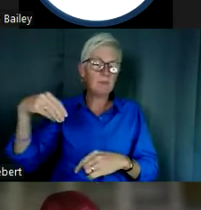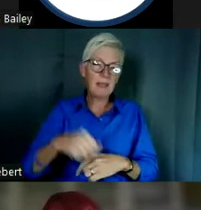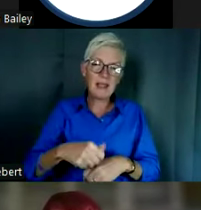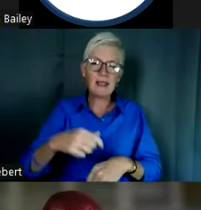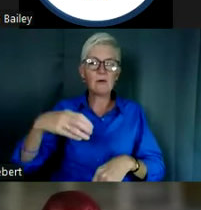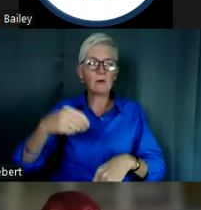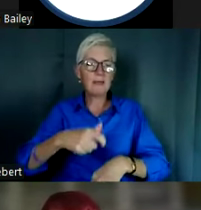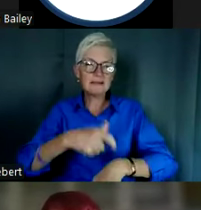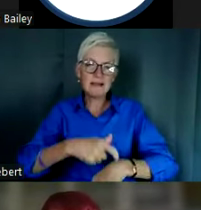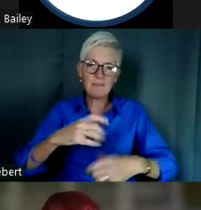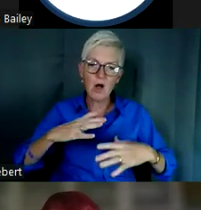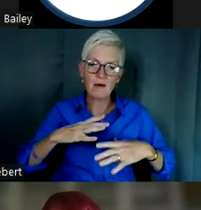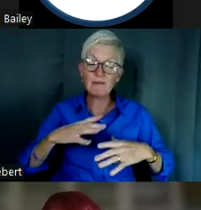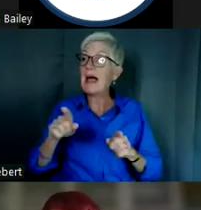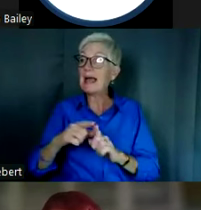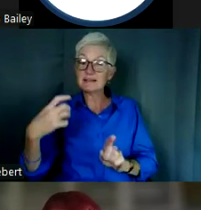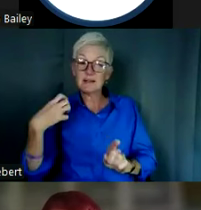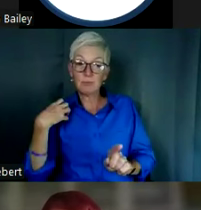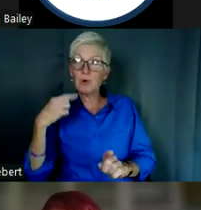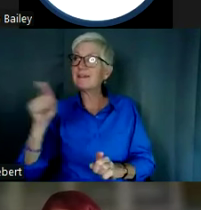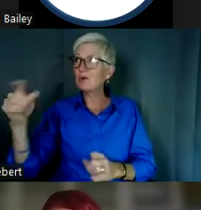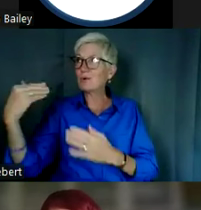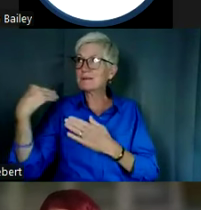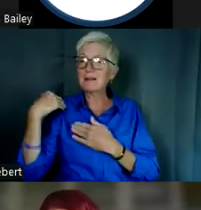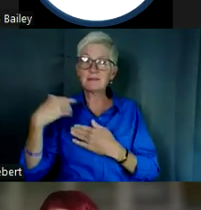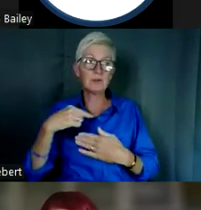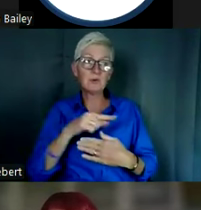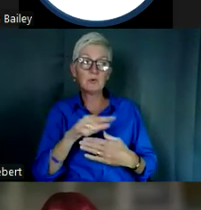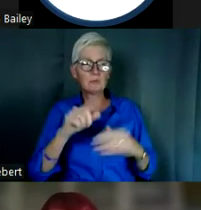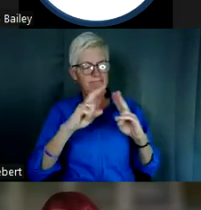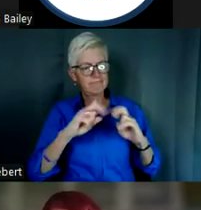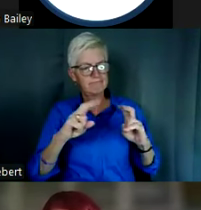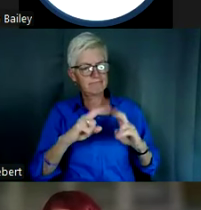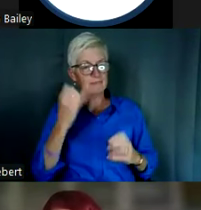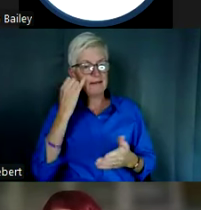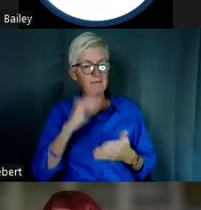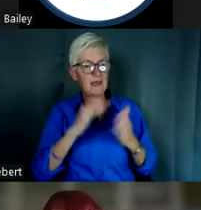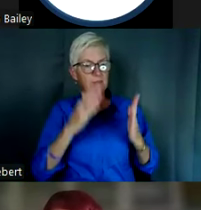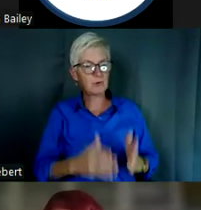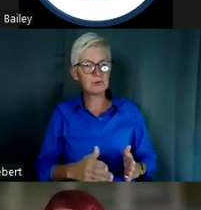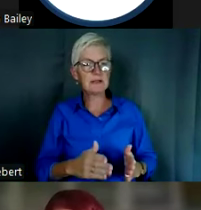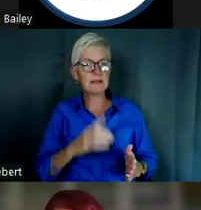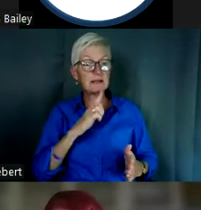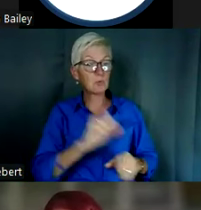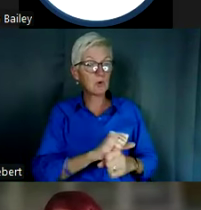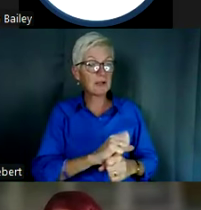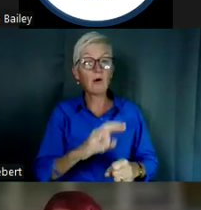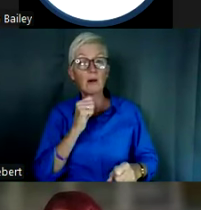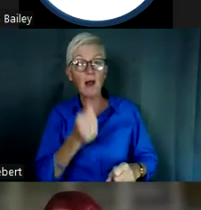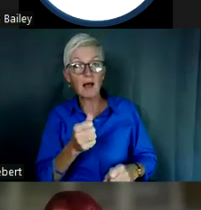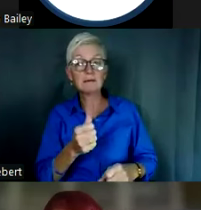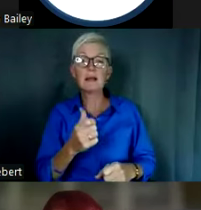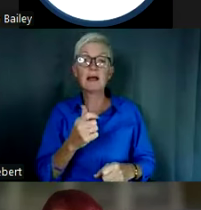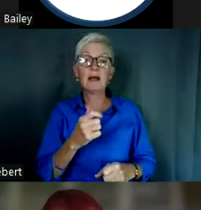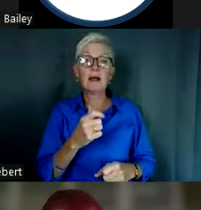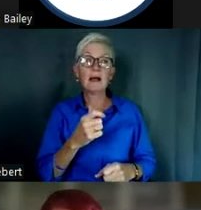time. So as an employer, I have a responsibility to potentially look at whether or not somebody is working or not working and whether or not